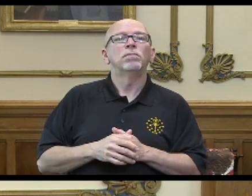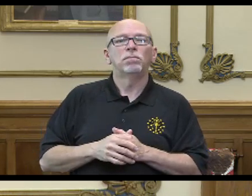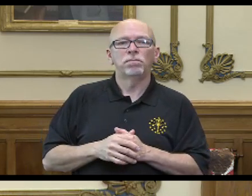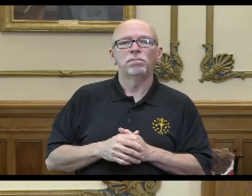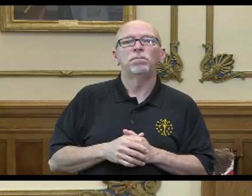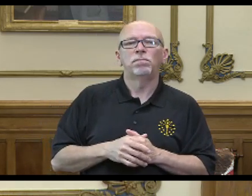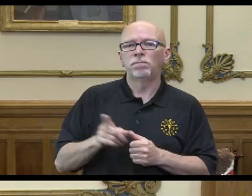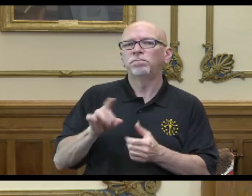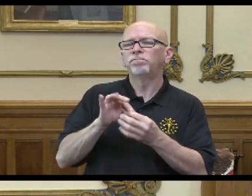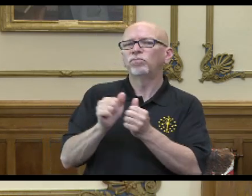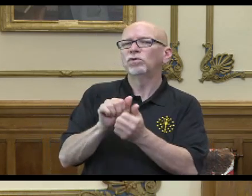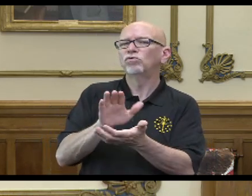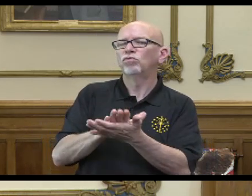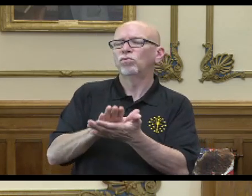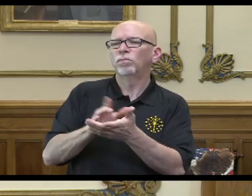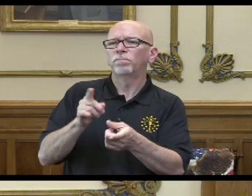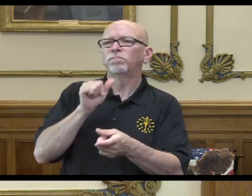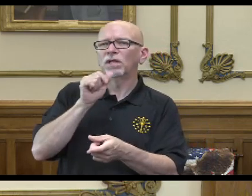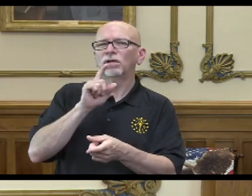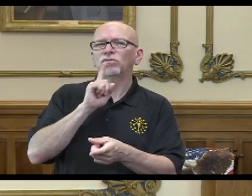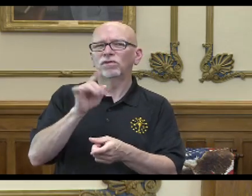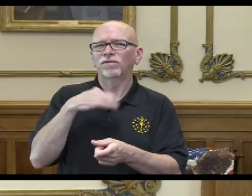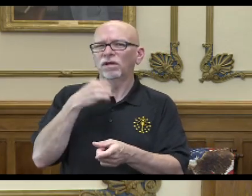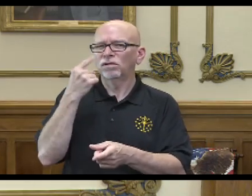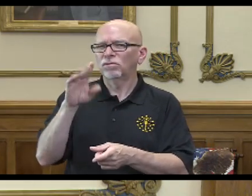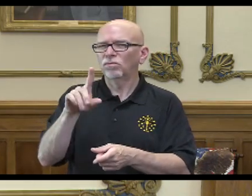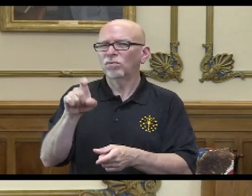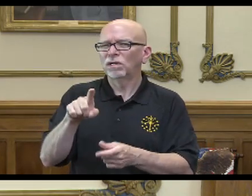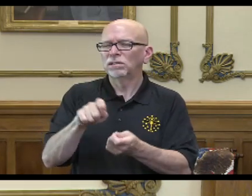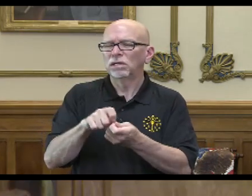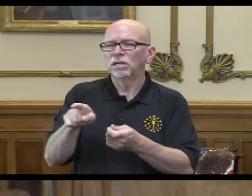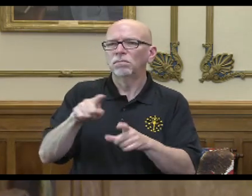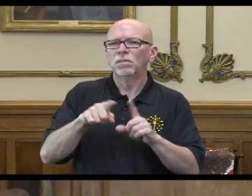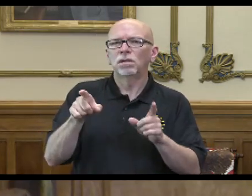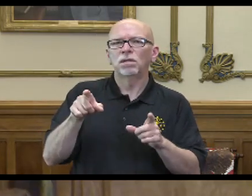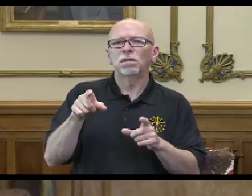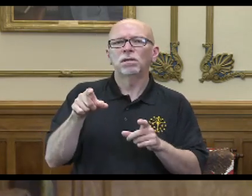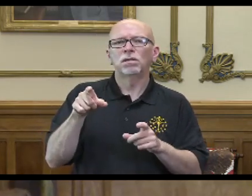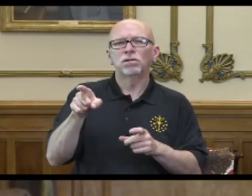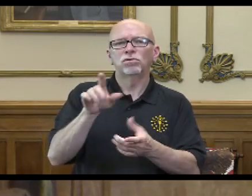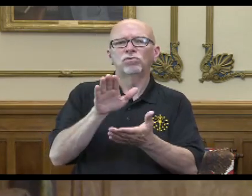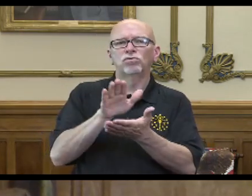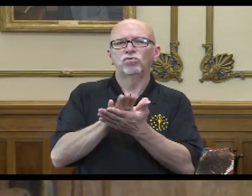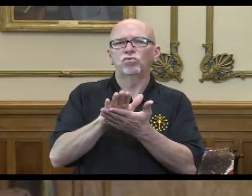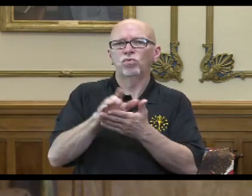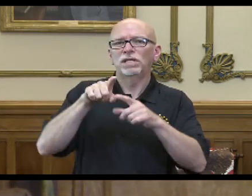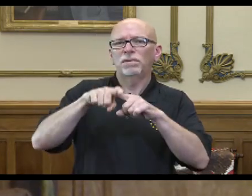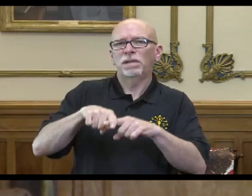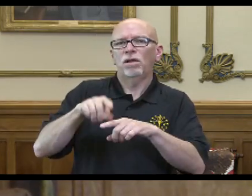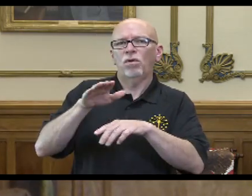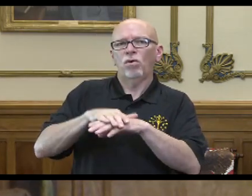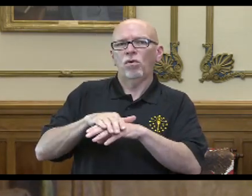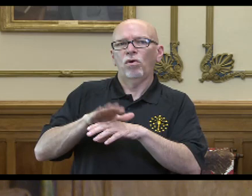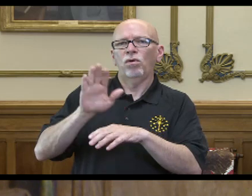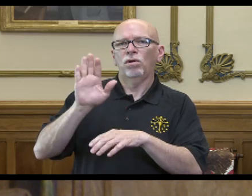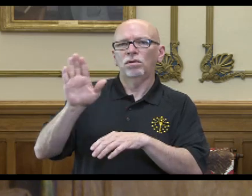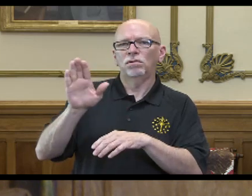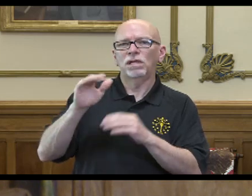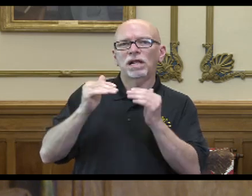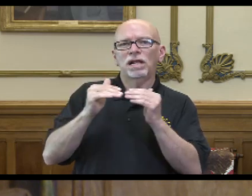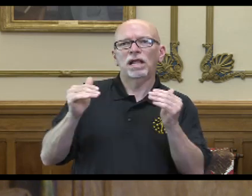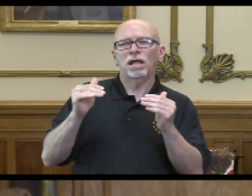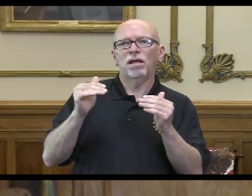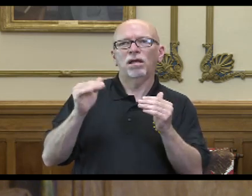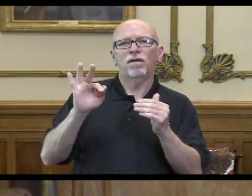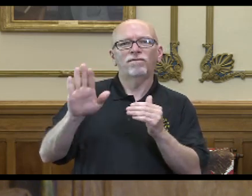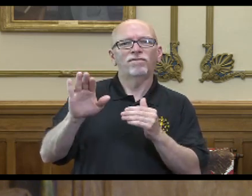So with regards to schools, I'm not sure, Abdul, if I understood your question exactly, but the school, depending on the level